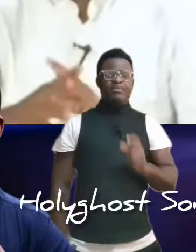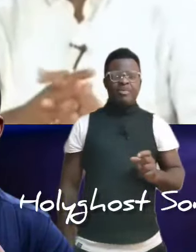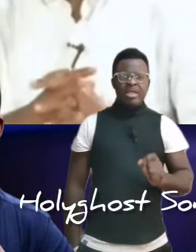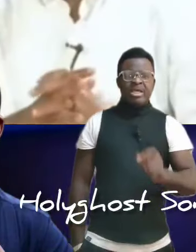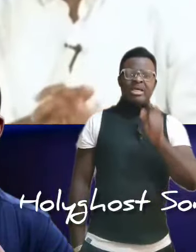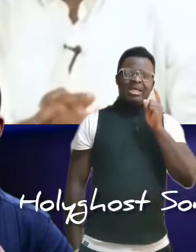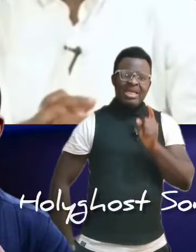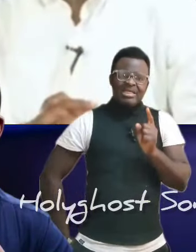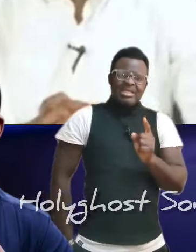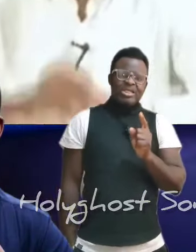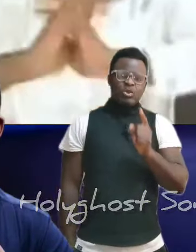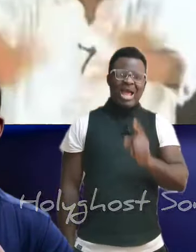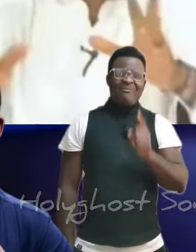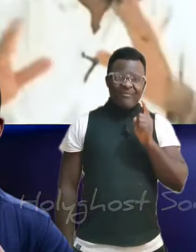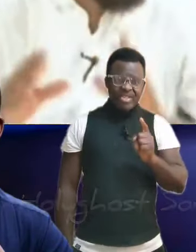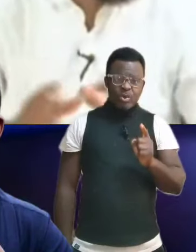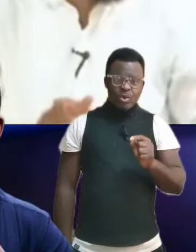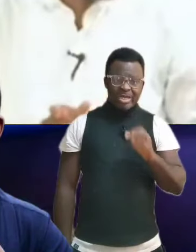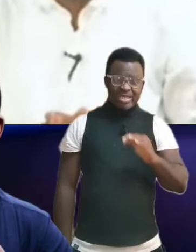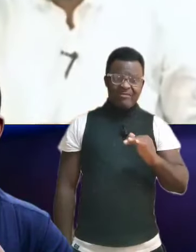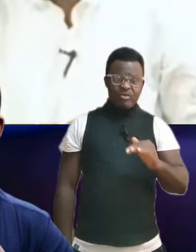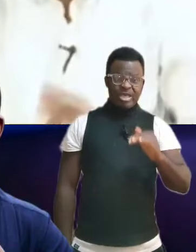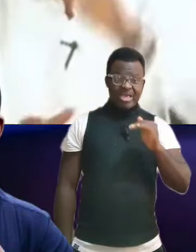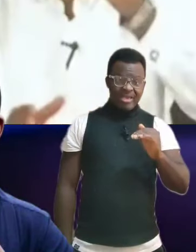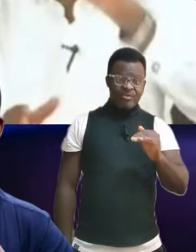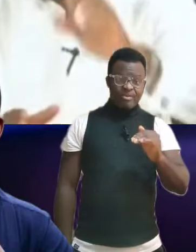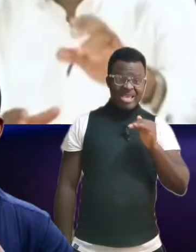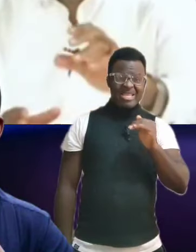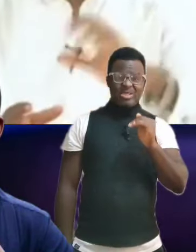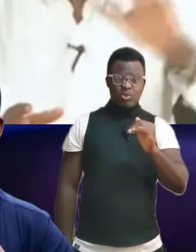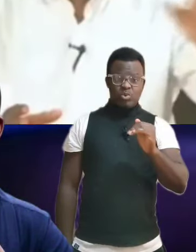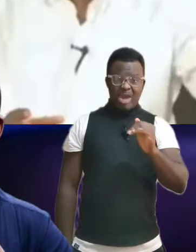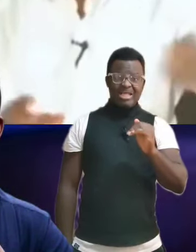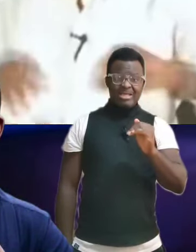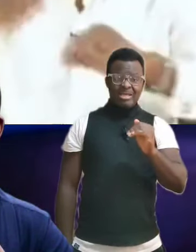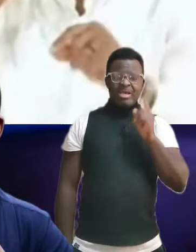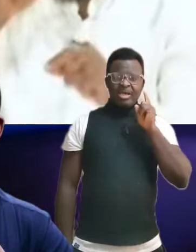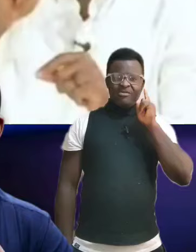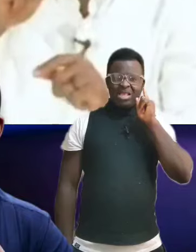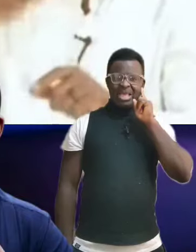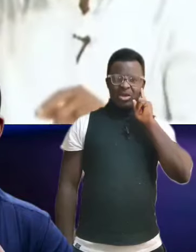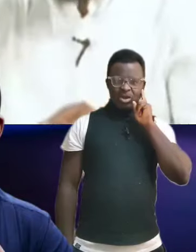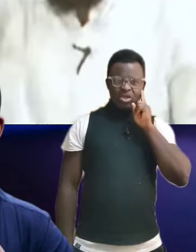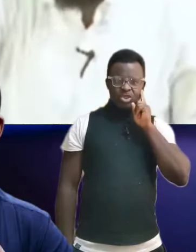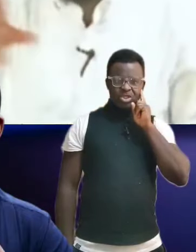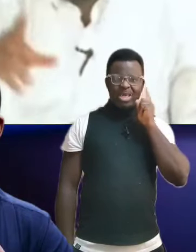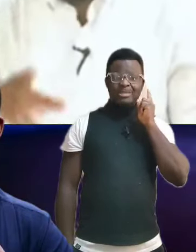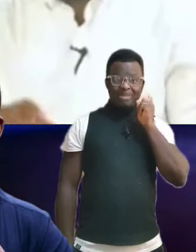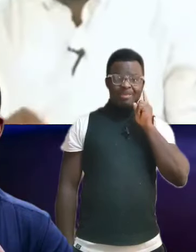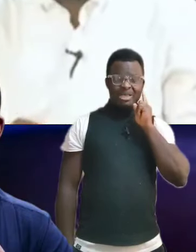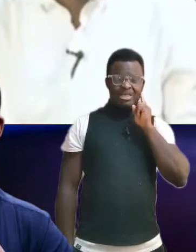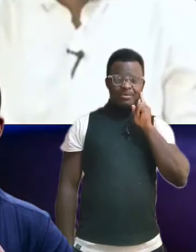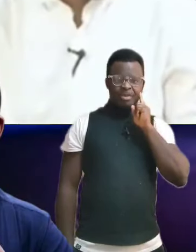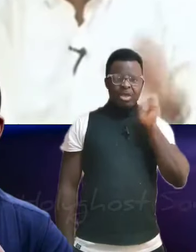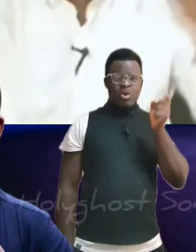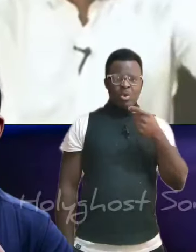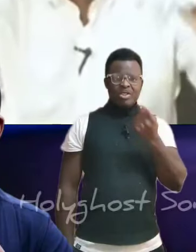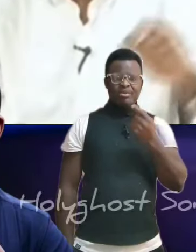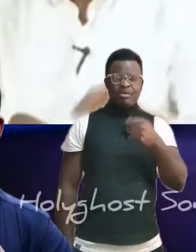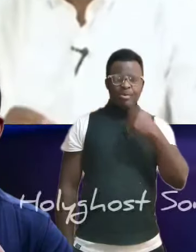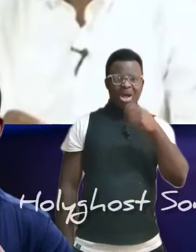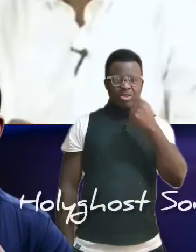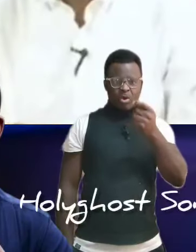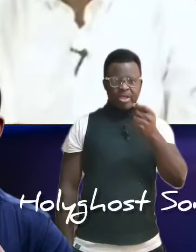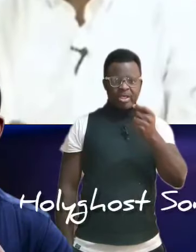the rule of professional conduct. He should not be doing that. Okay. Because the man is already charged before the court. The rules